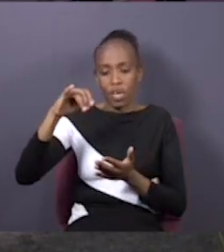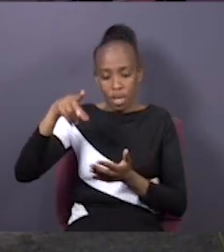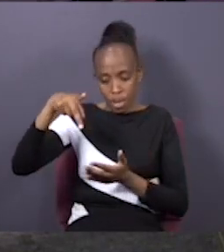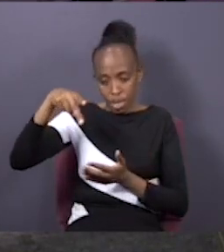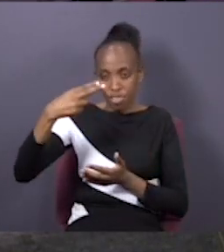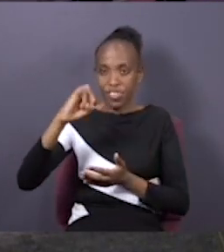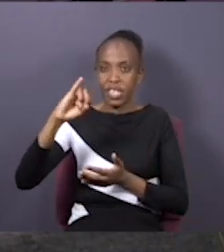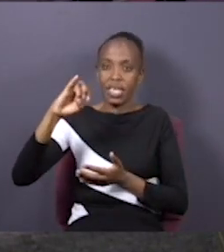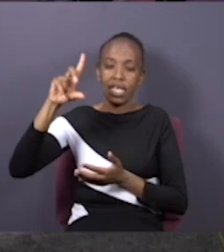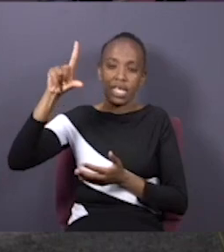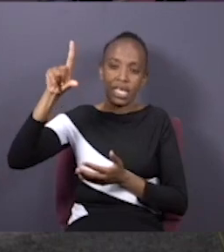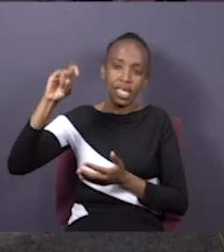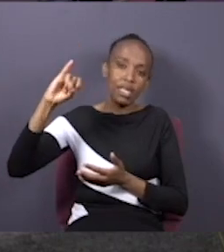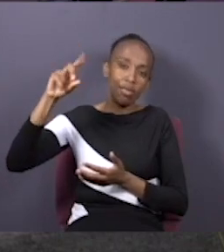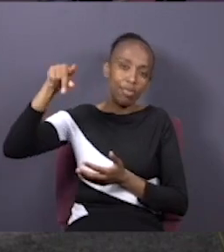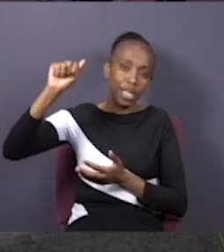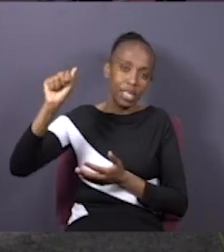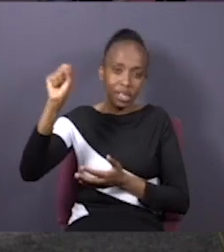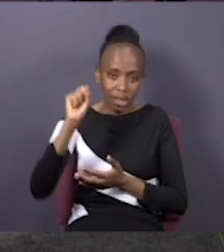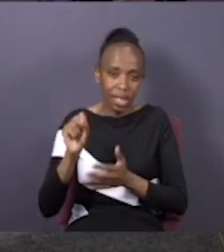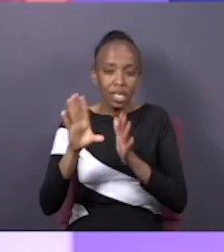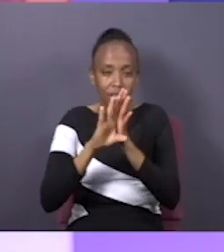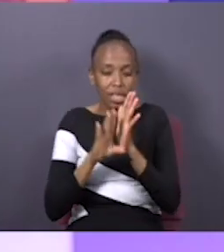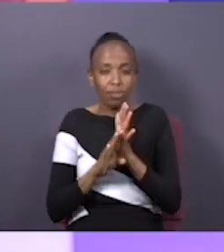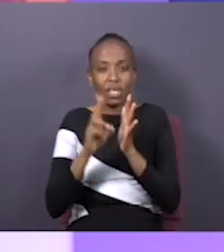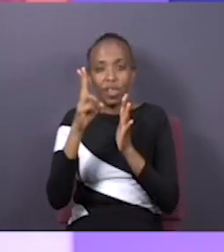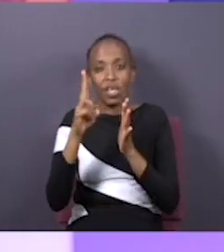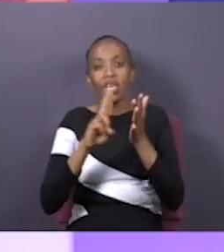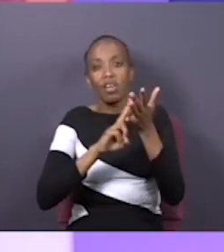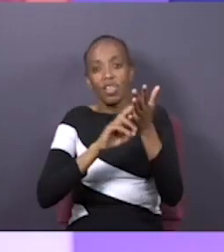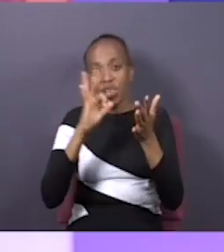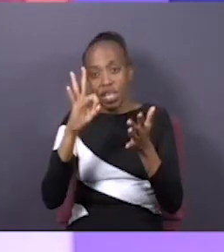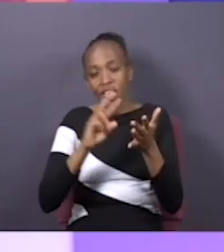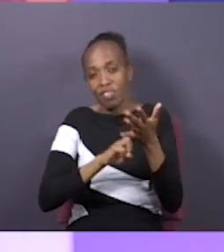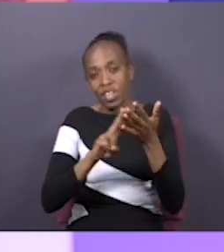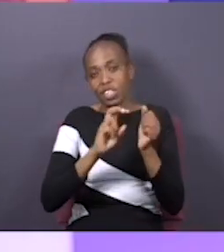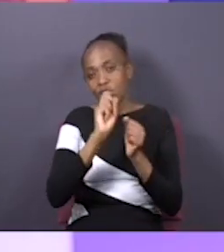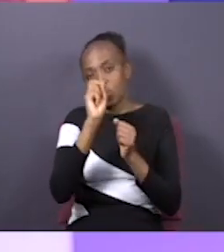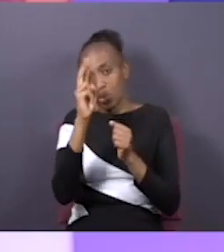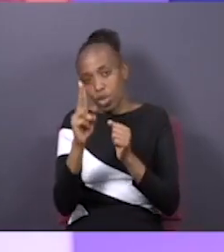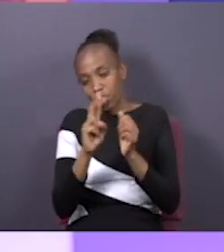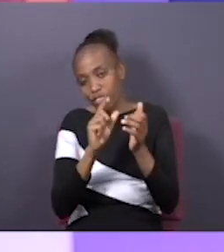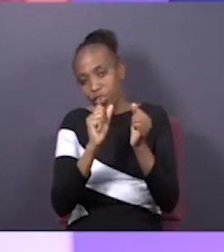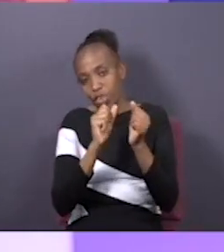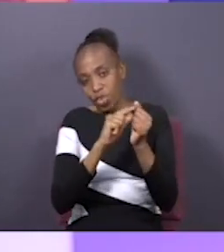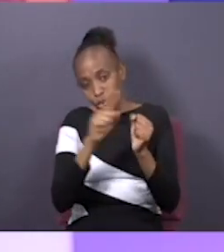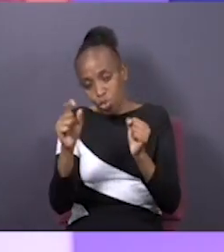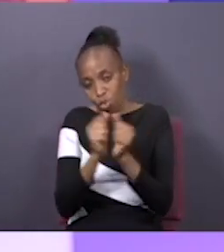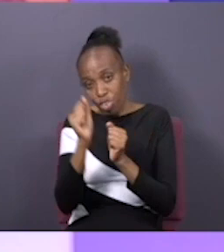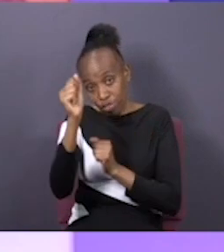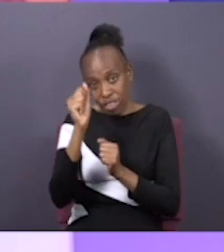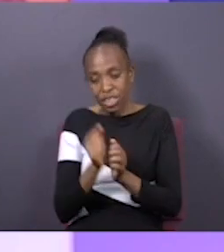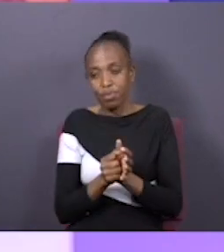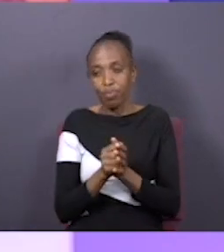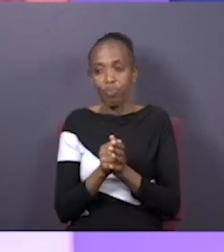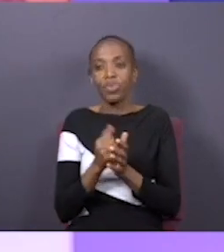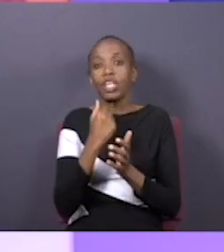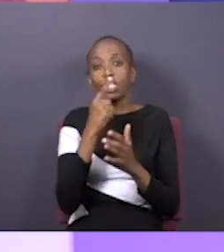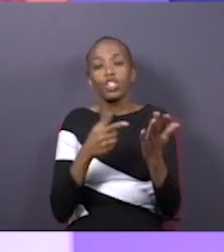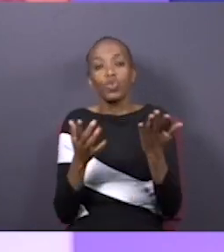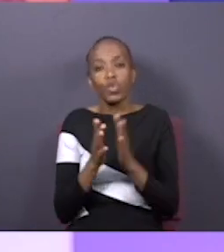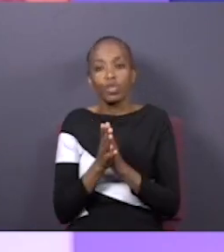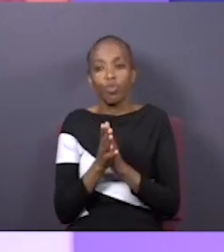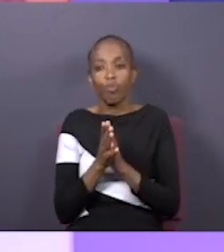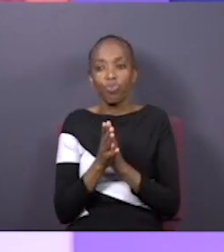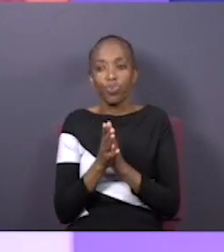3, verse 12 to 15, and this is the NIV rendering of the passage. It